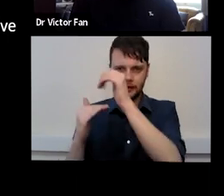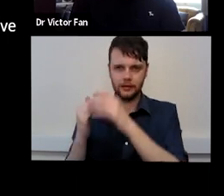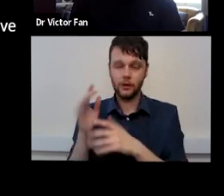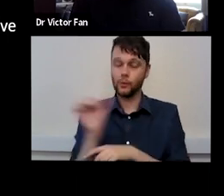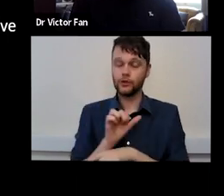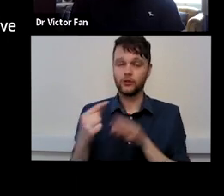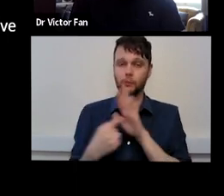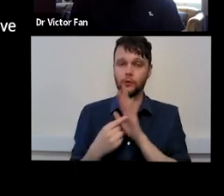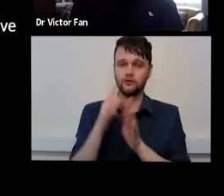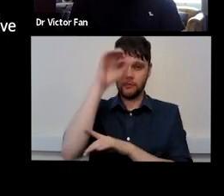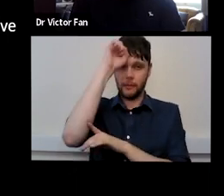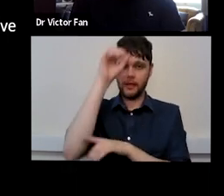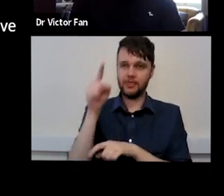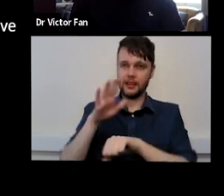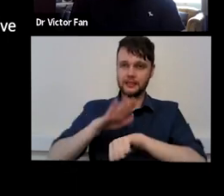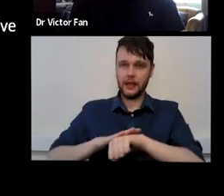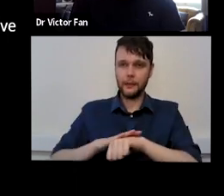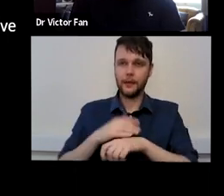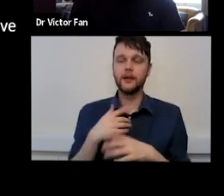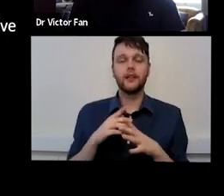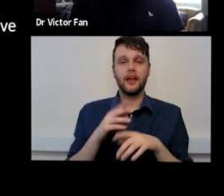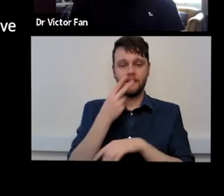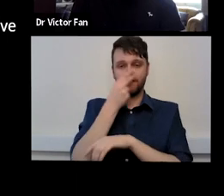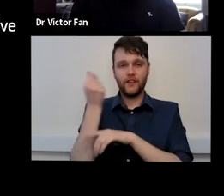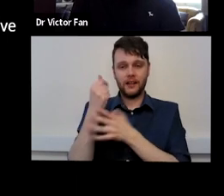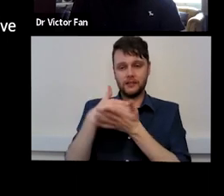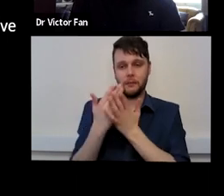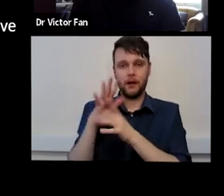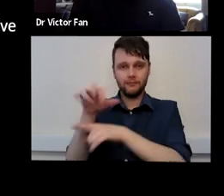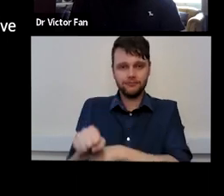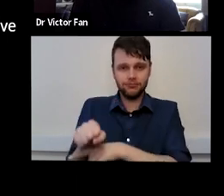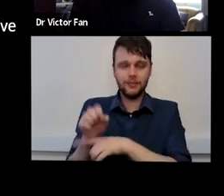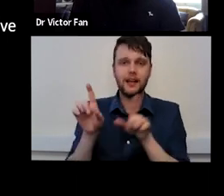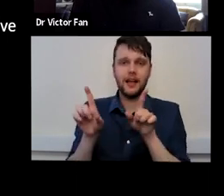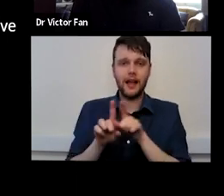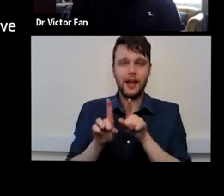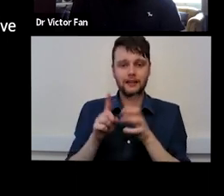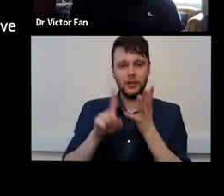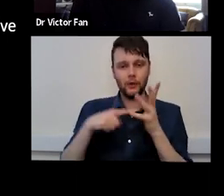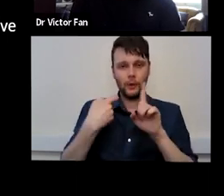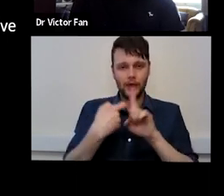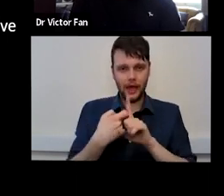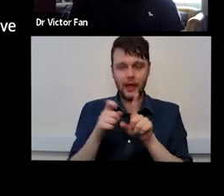Shanghai at that time was partially occupied by France and also by the UK